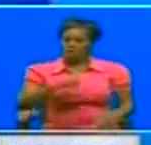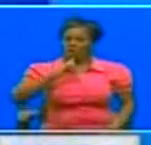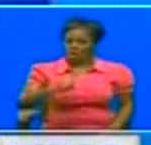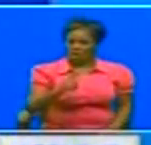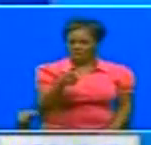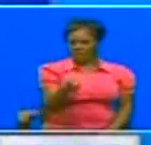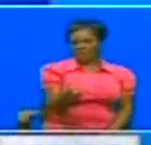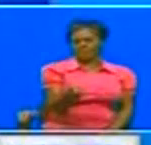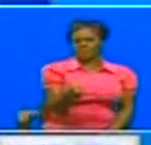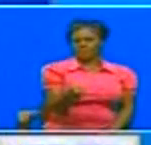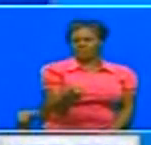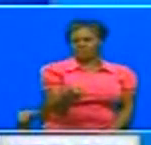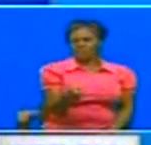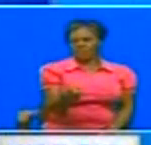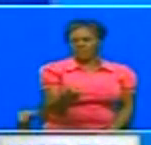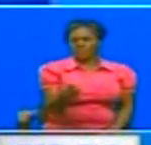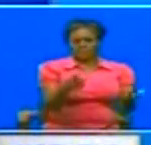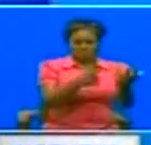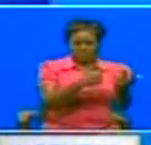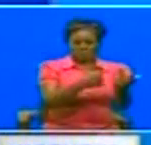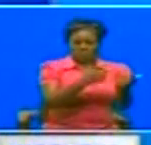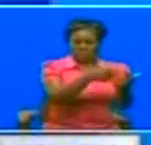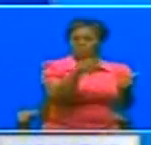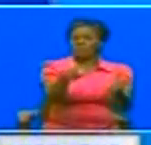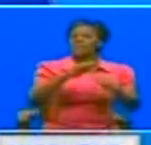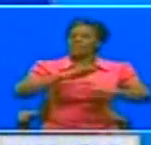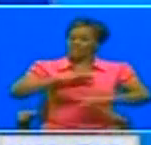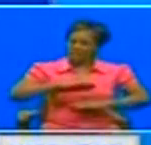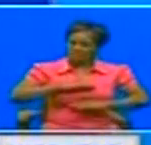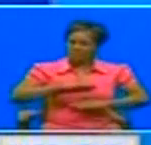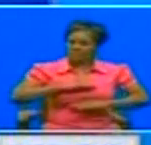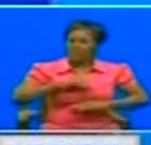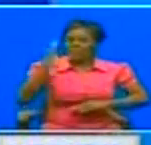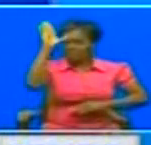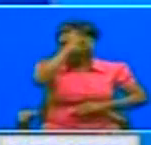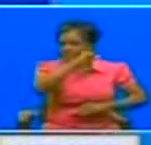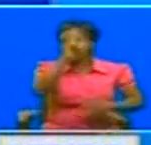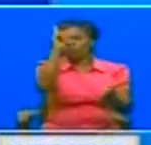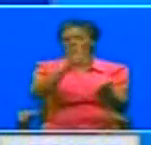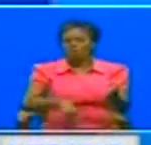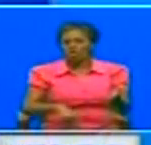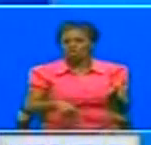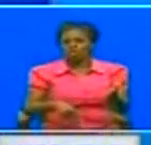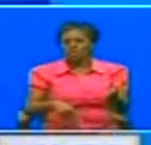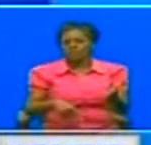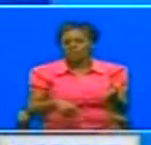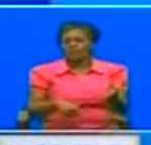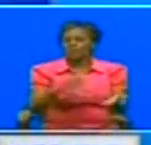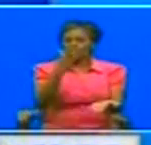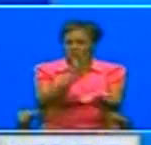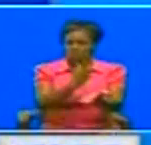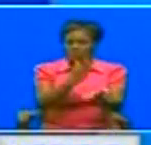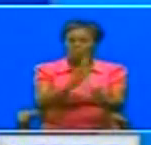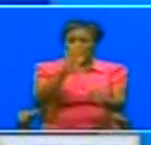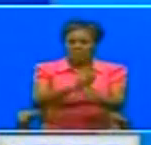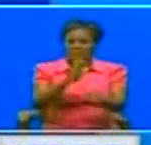directive is, are the statistics enough, and where are the gaps, and how do we need to fill those? Indeed, for